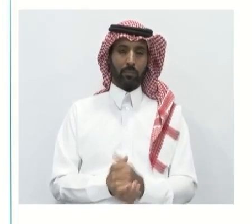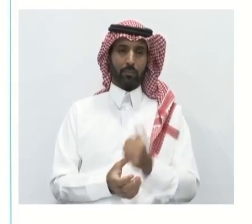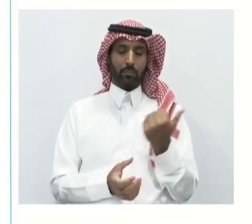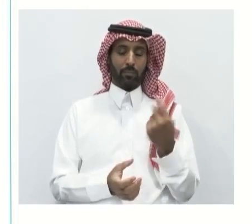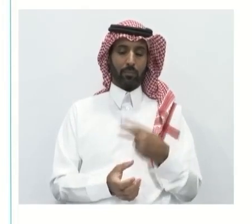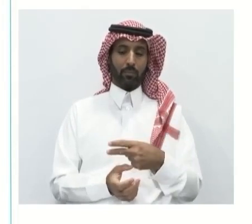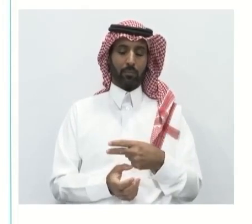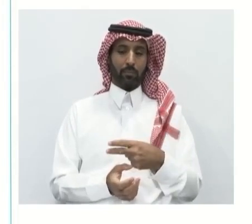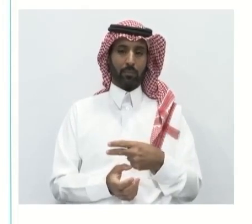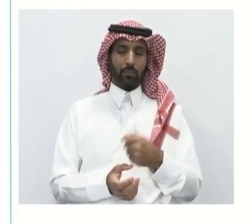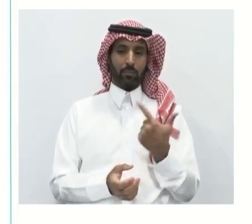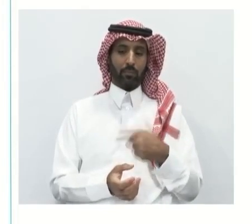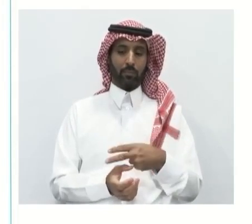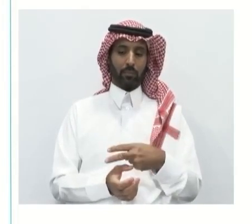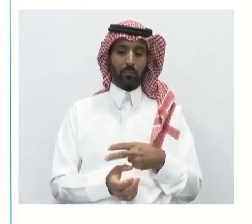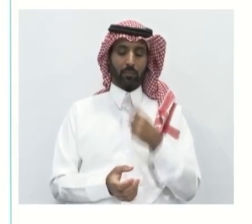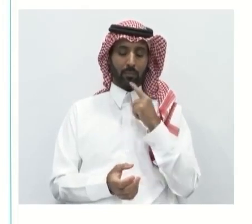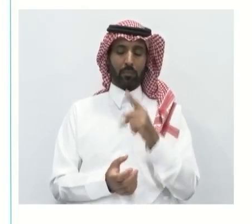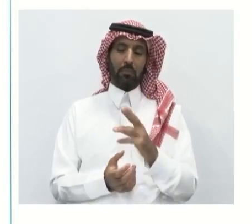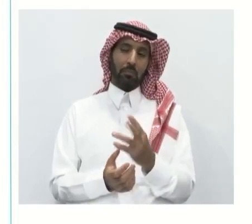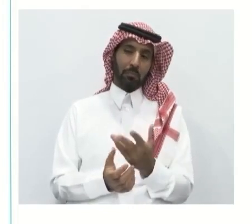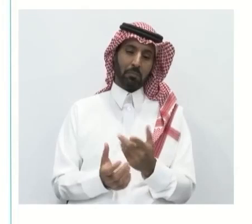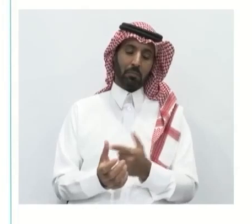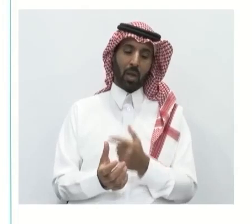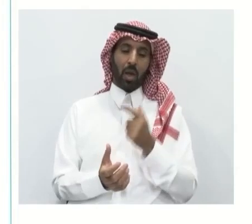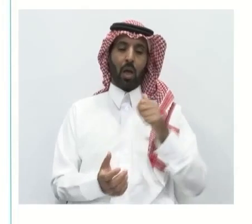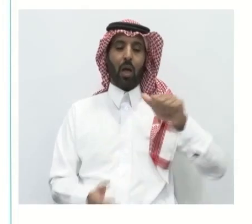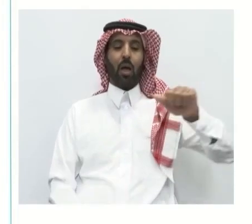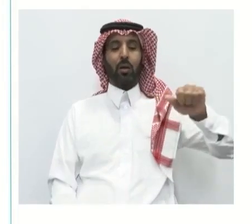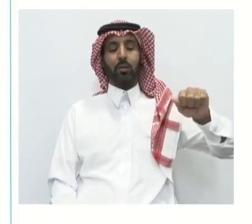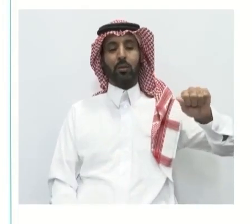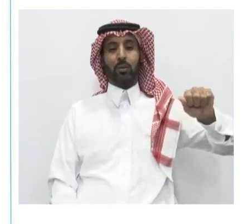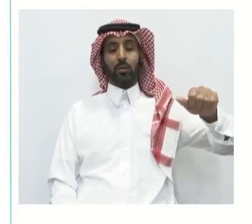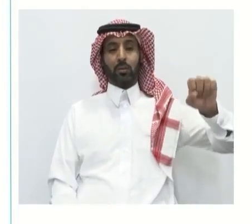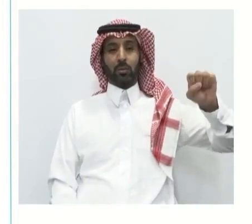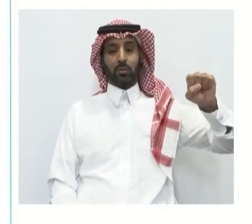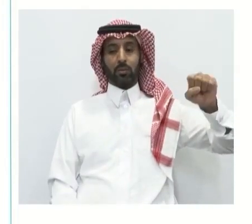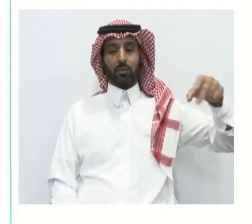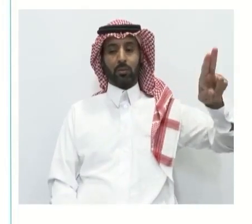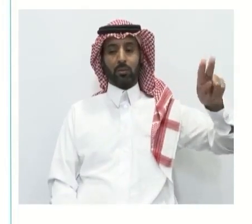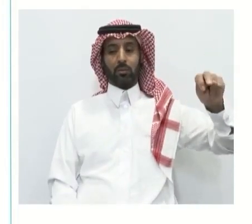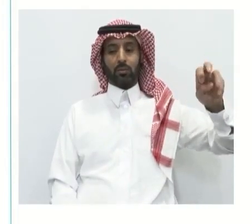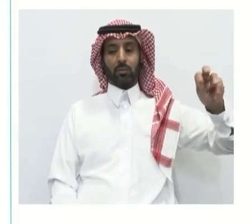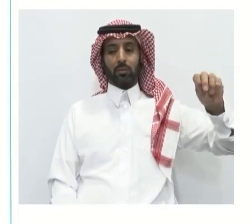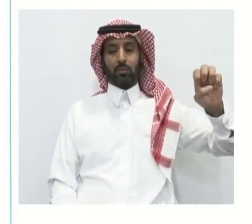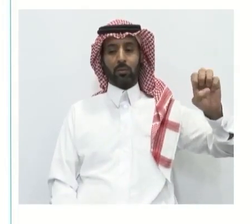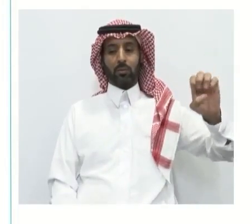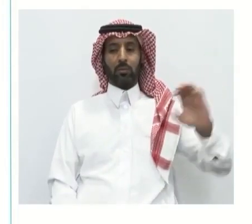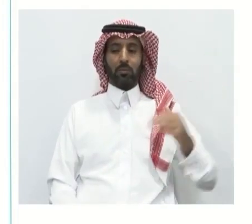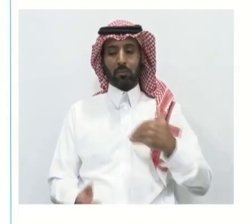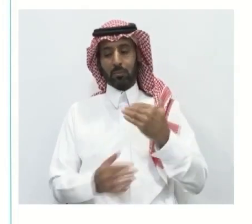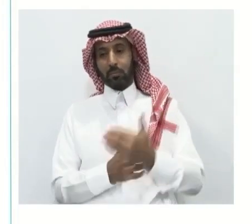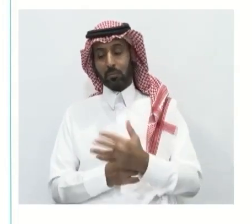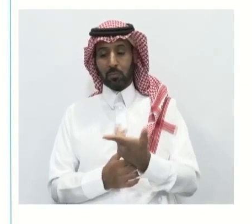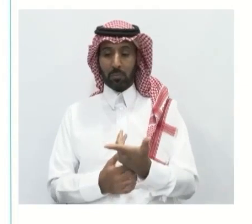and 27. The word assume, the definition for the word assume is supposed to be